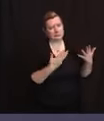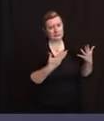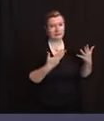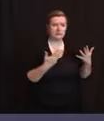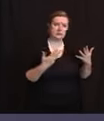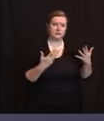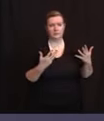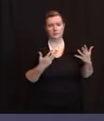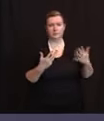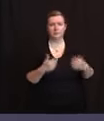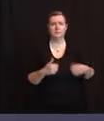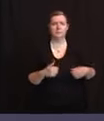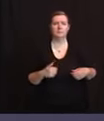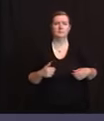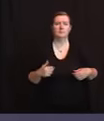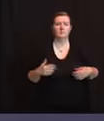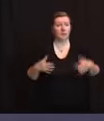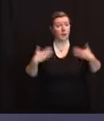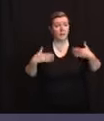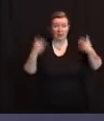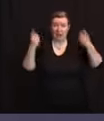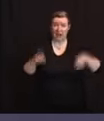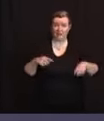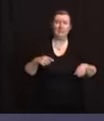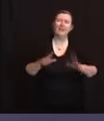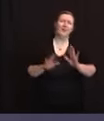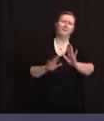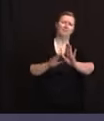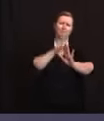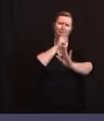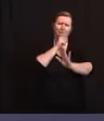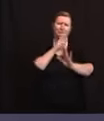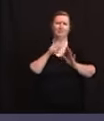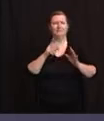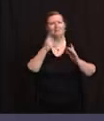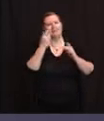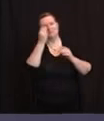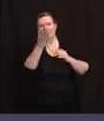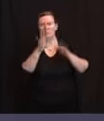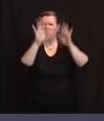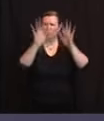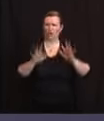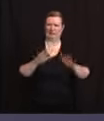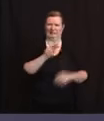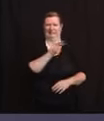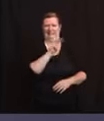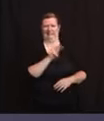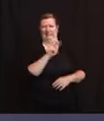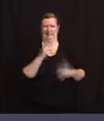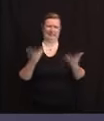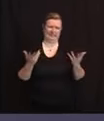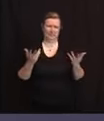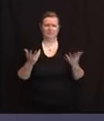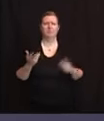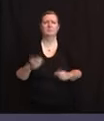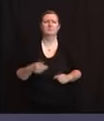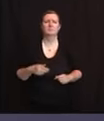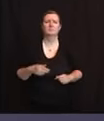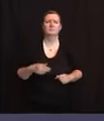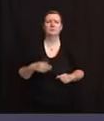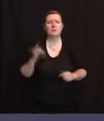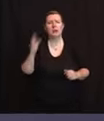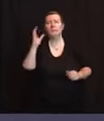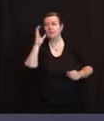just a fact, and I appreciate all the help. And your point on compliance, folks need to hear that because it's